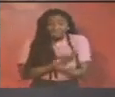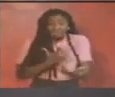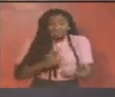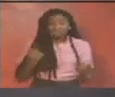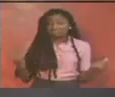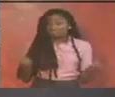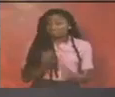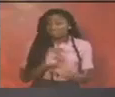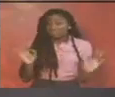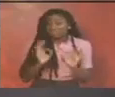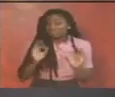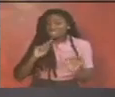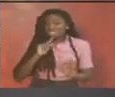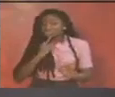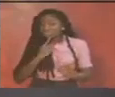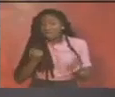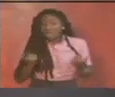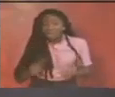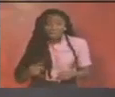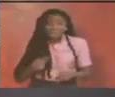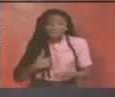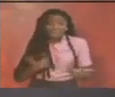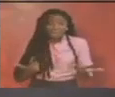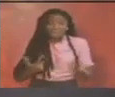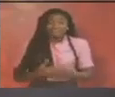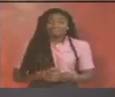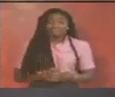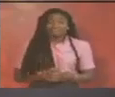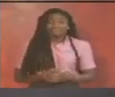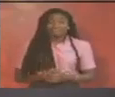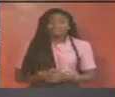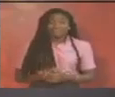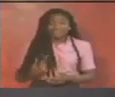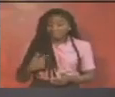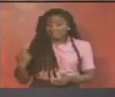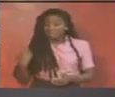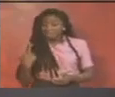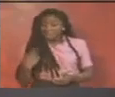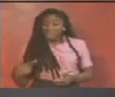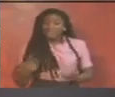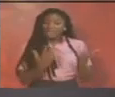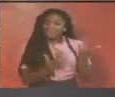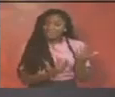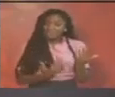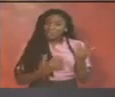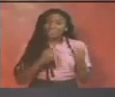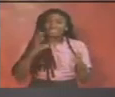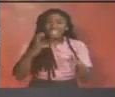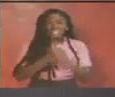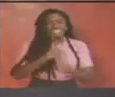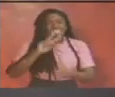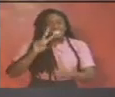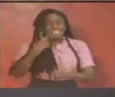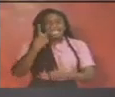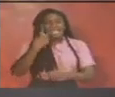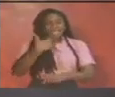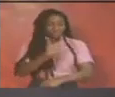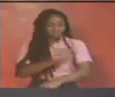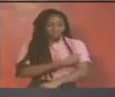serious side effects, and we await the second dose of the COVID-19